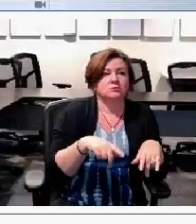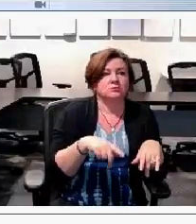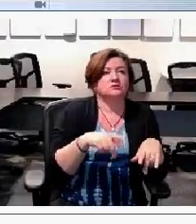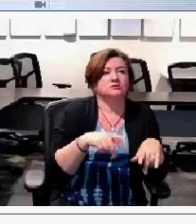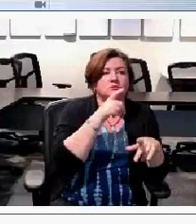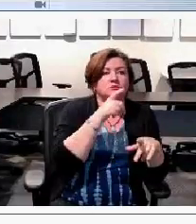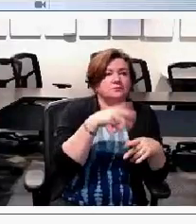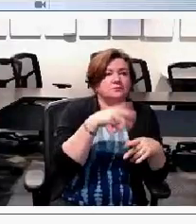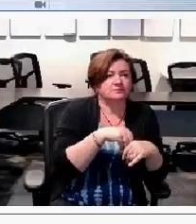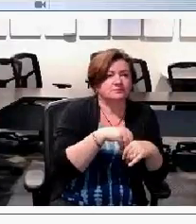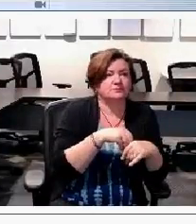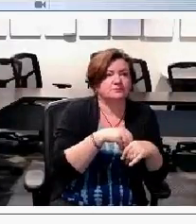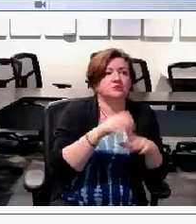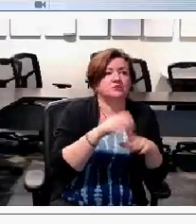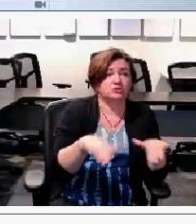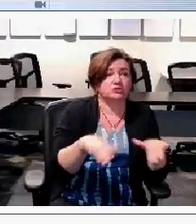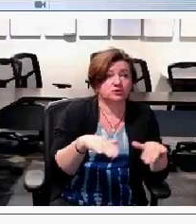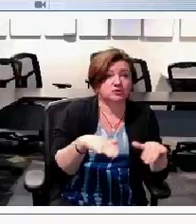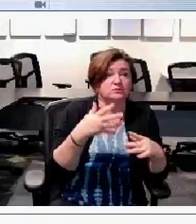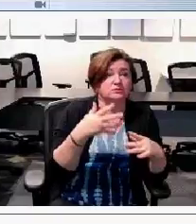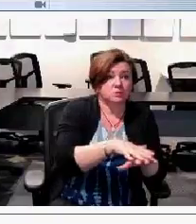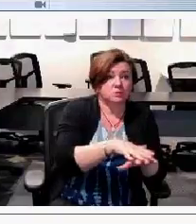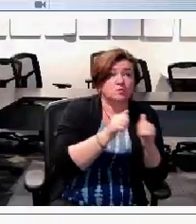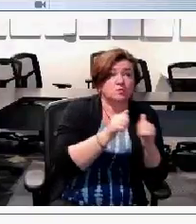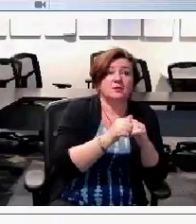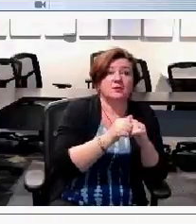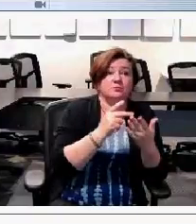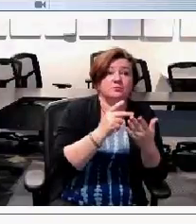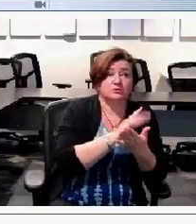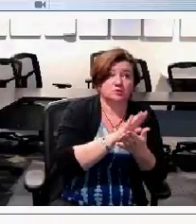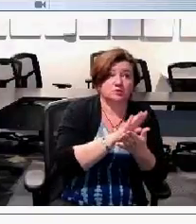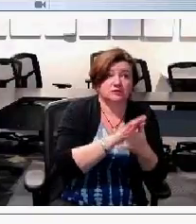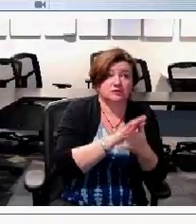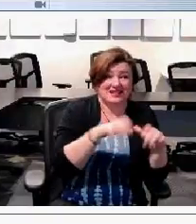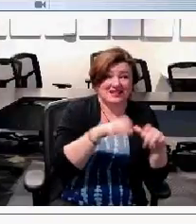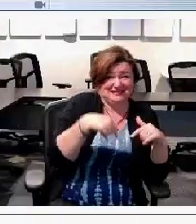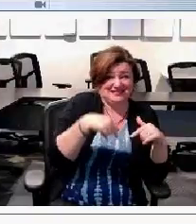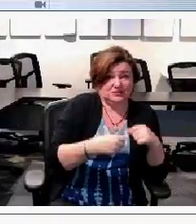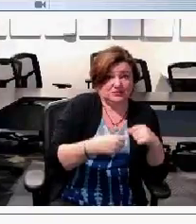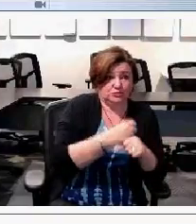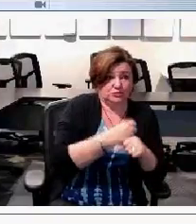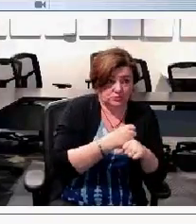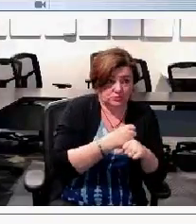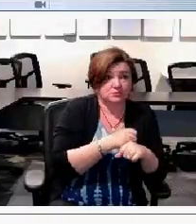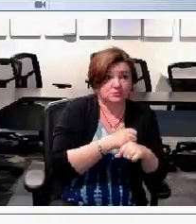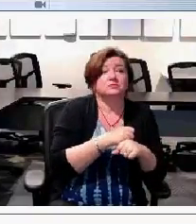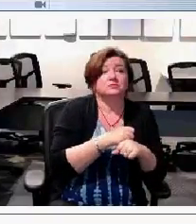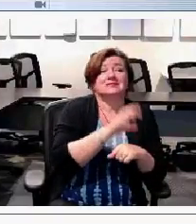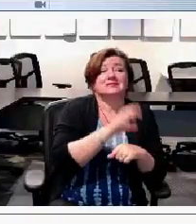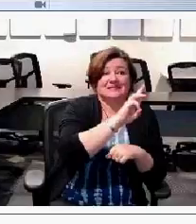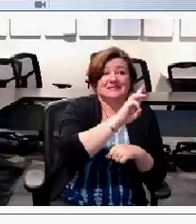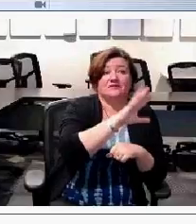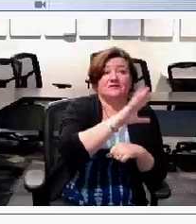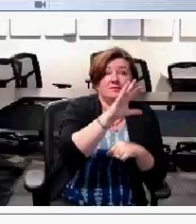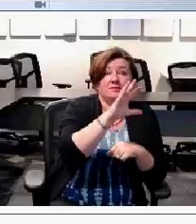the preschool class that we're running during the school year, and there are 65% of them are